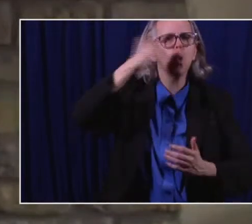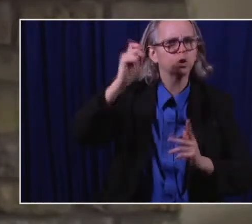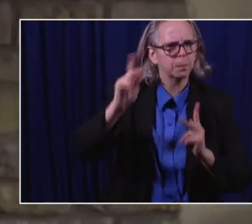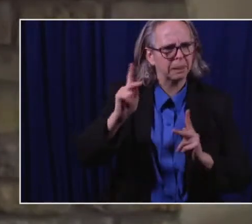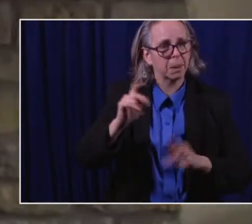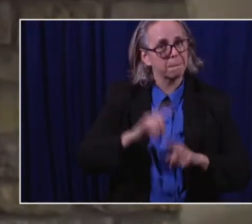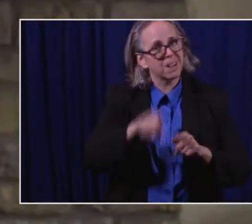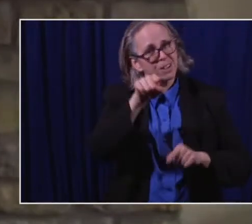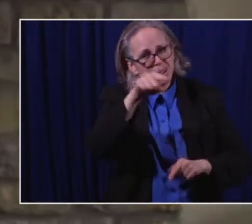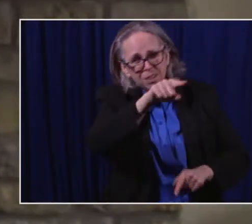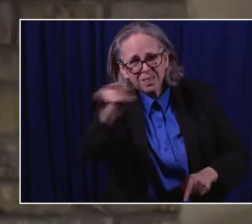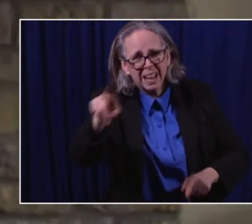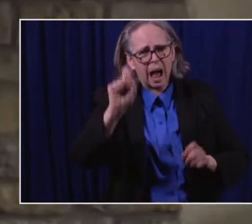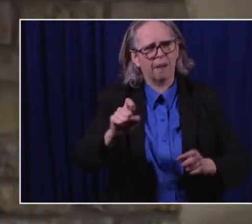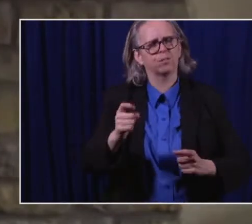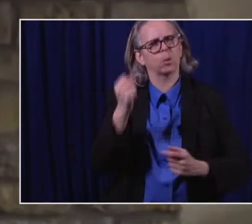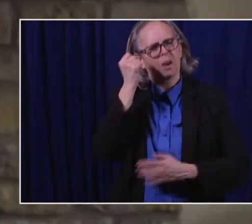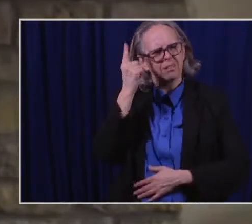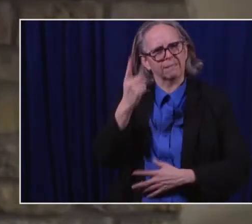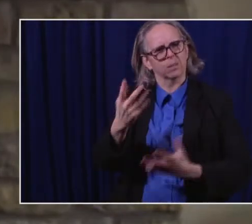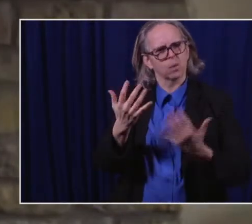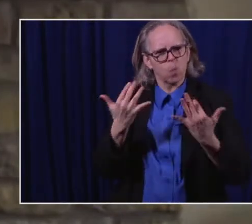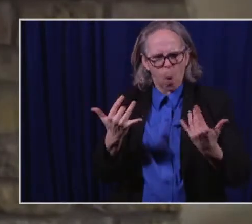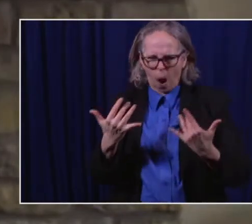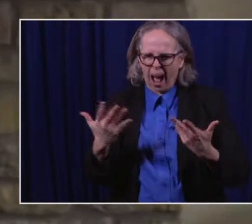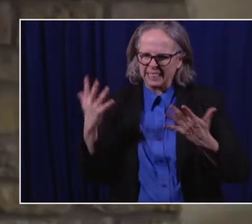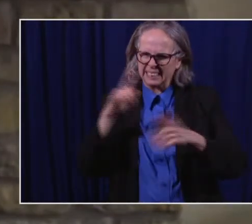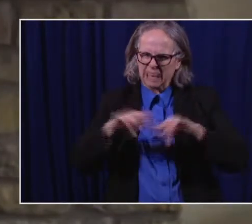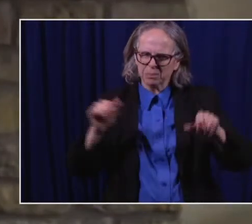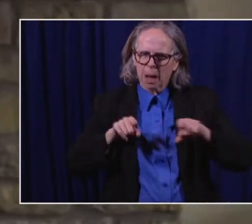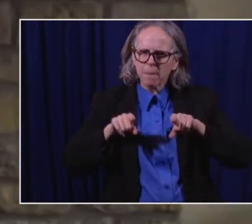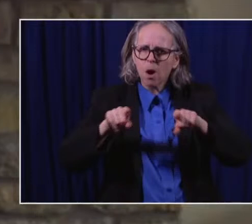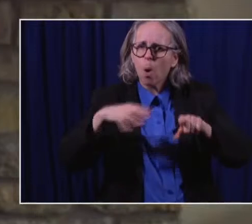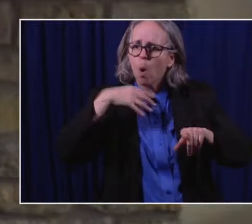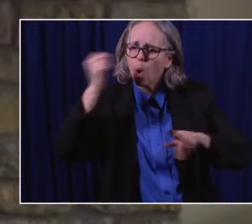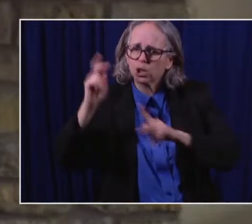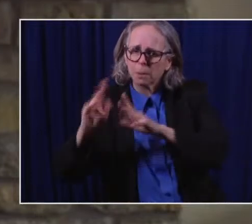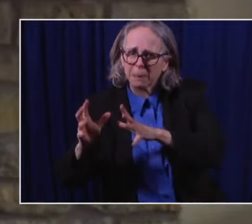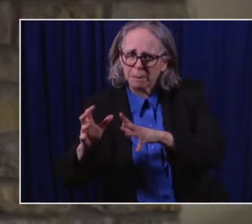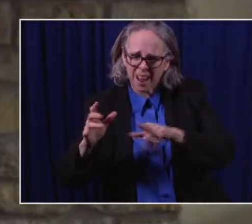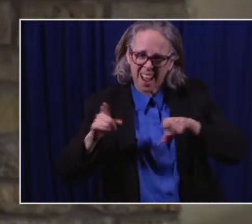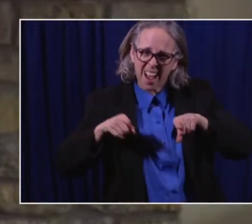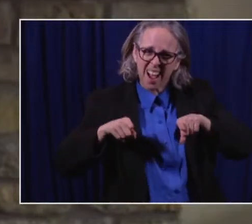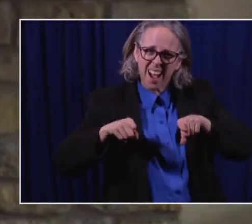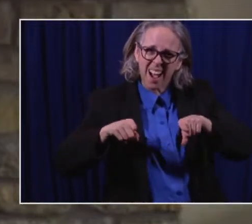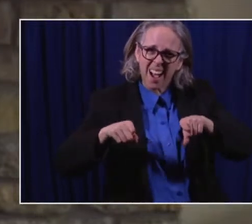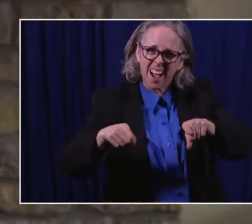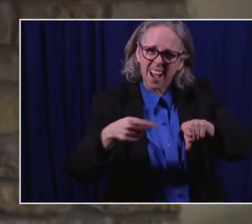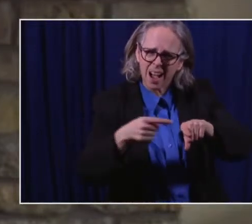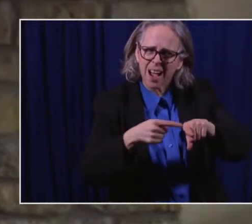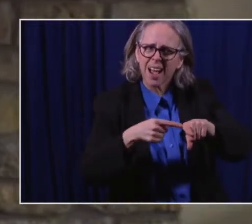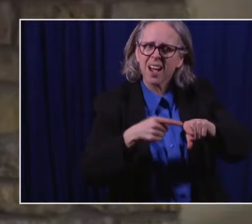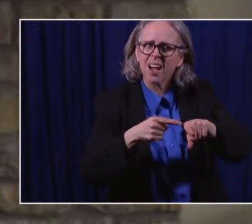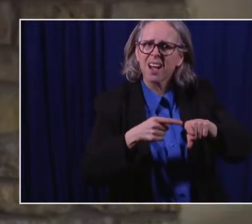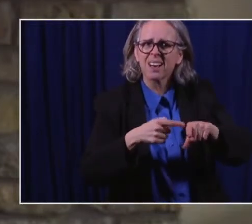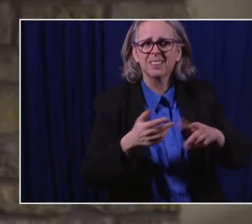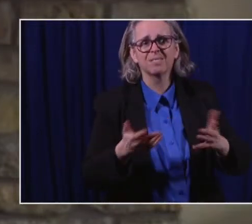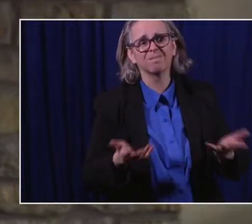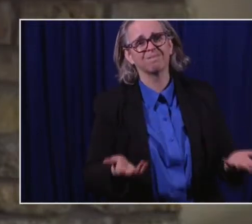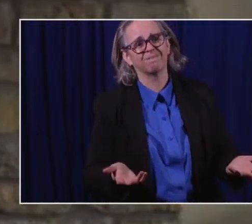wanted to open it up. We want to be able to continue to put out vaccines and have them taken up very, very quickly, which is the other part of the